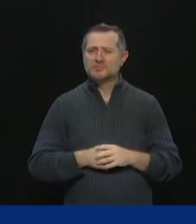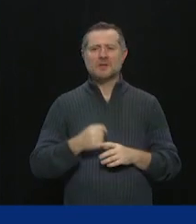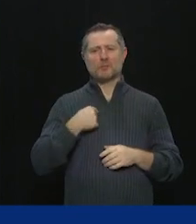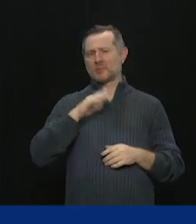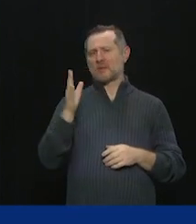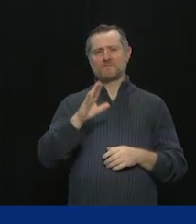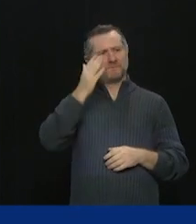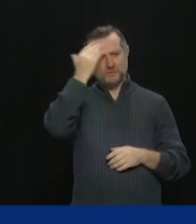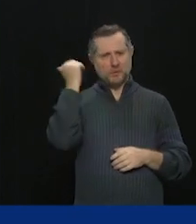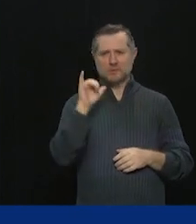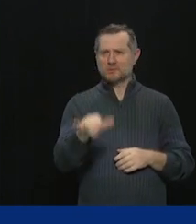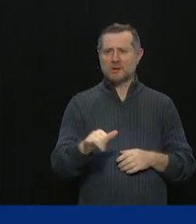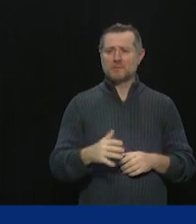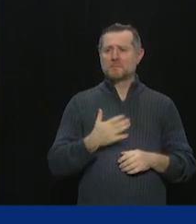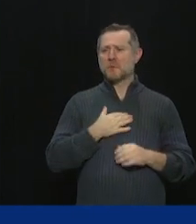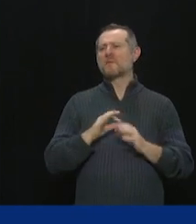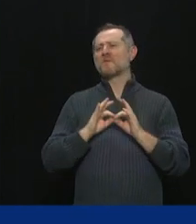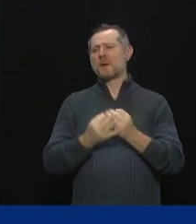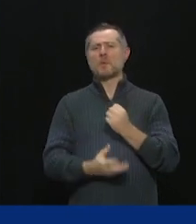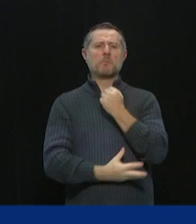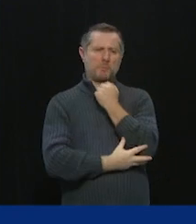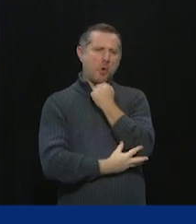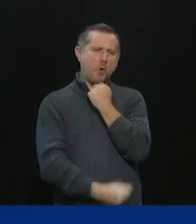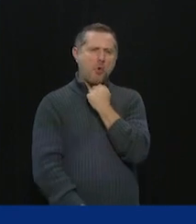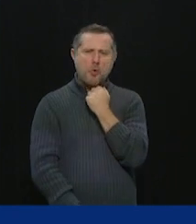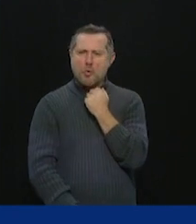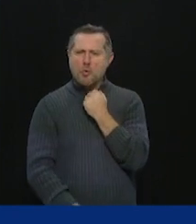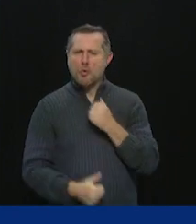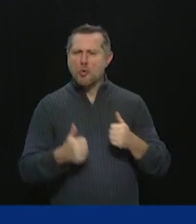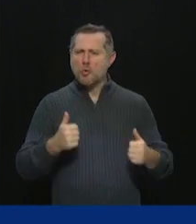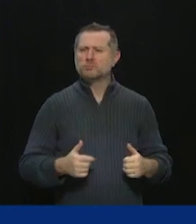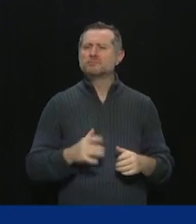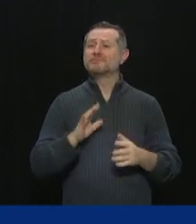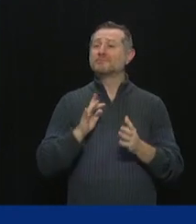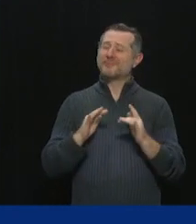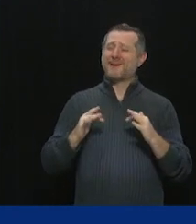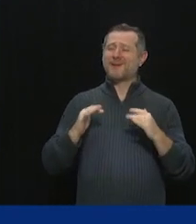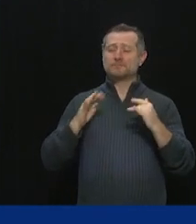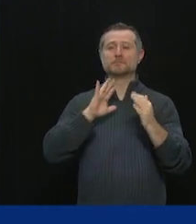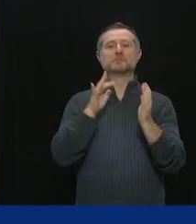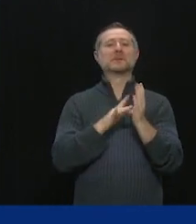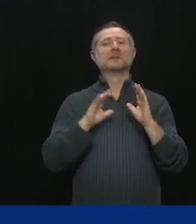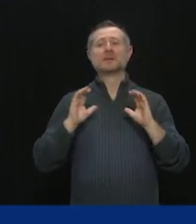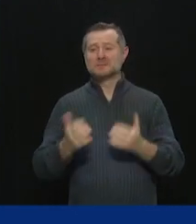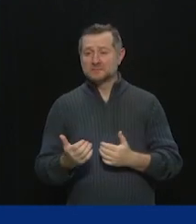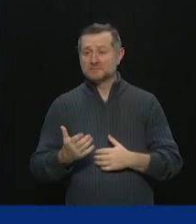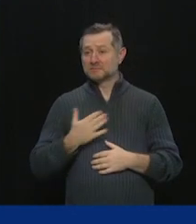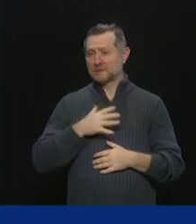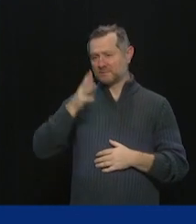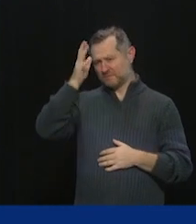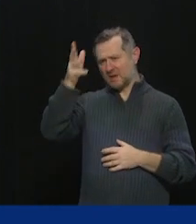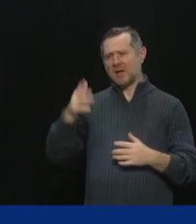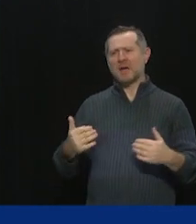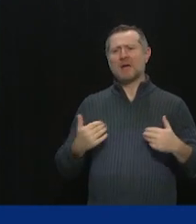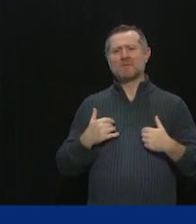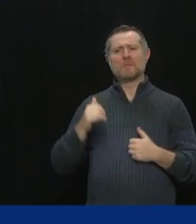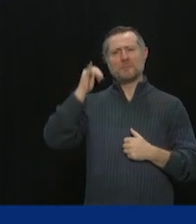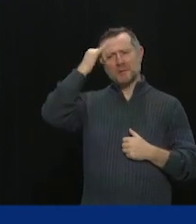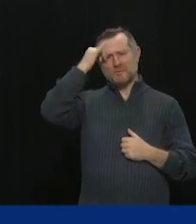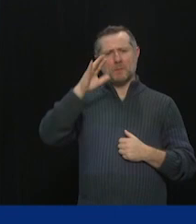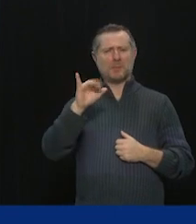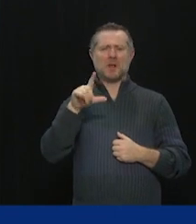from extreme poverty to a middle-class dream, and even Grandpa had season tickets to the Buffalo Bills one year. Unfortunately, it was the year, I